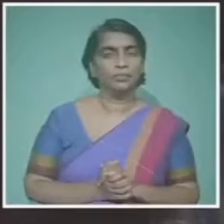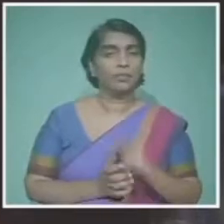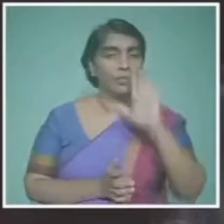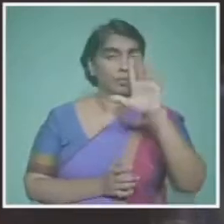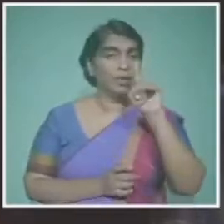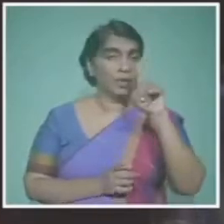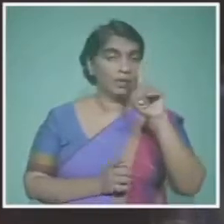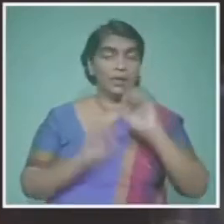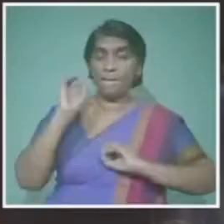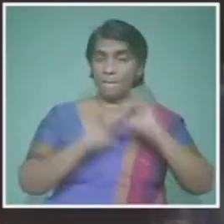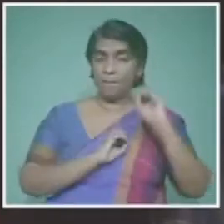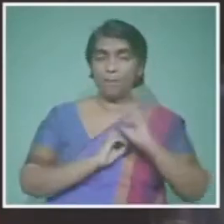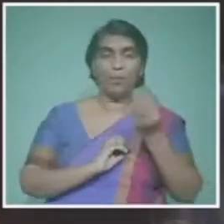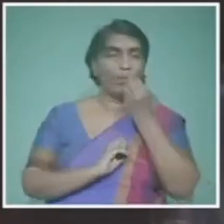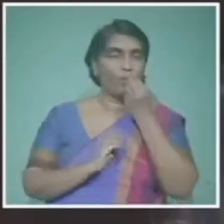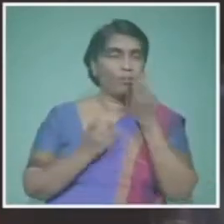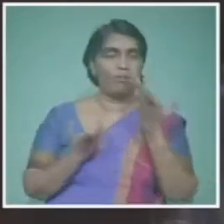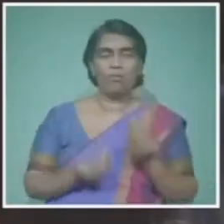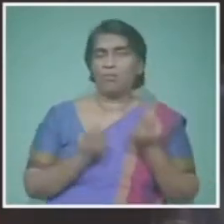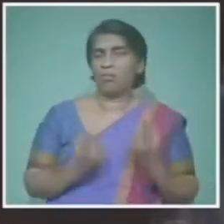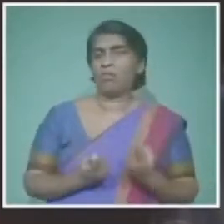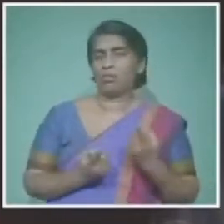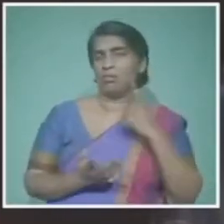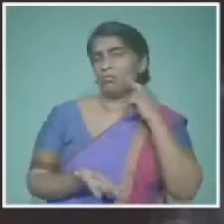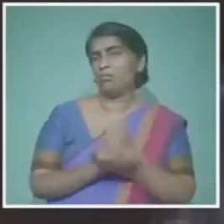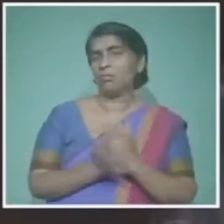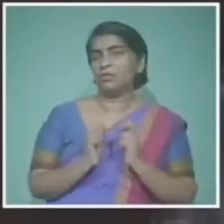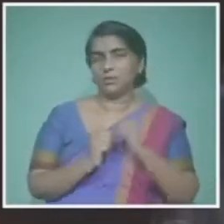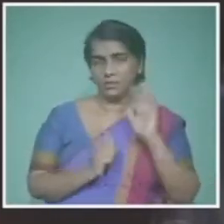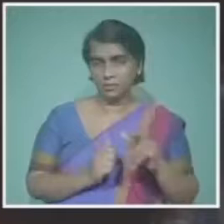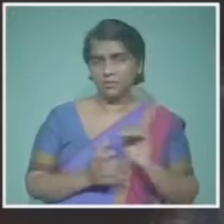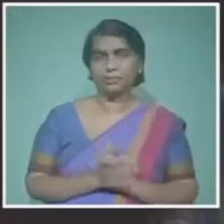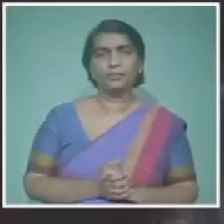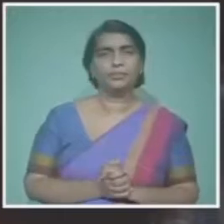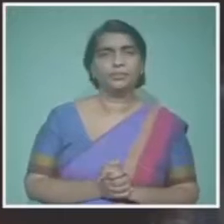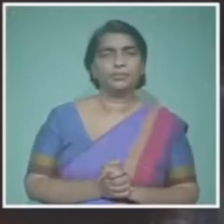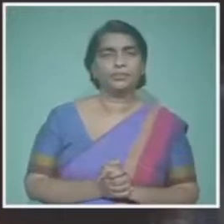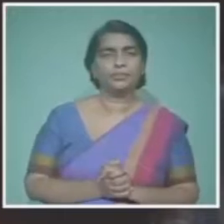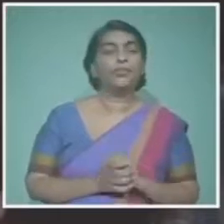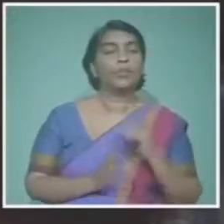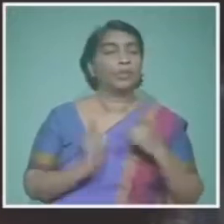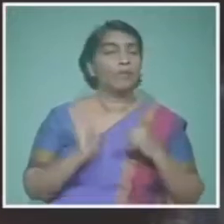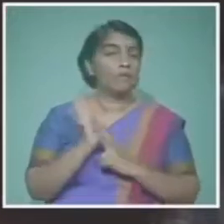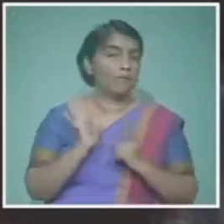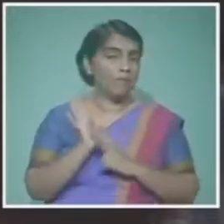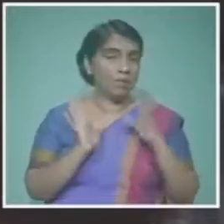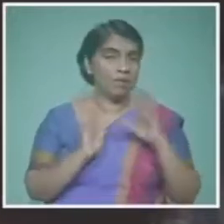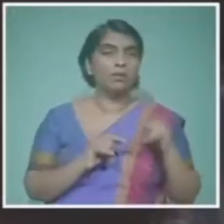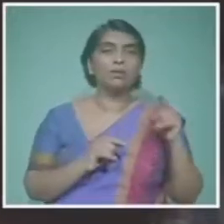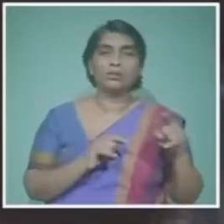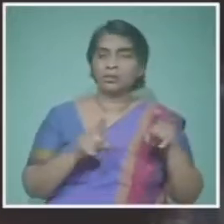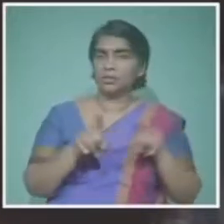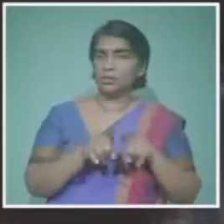against urban sector at 43% and rural sector at 34% gramiya